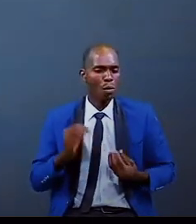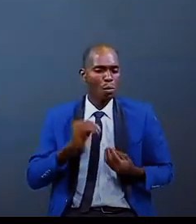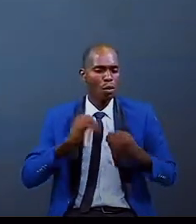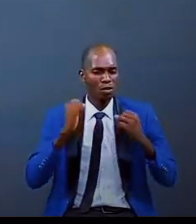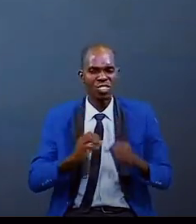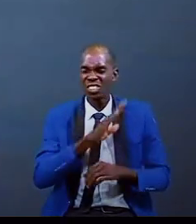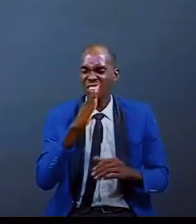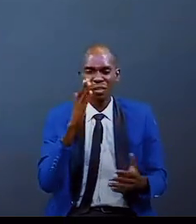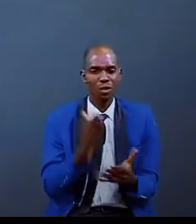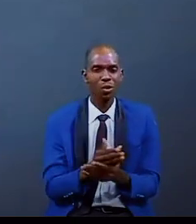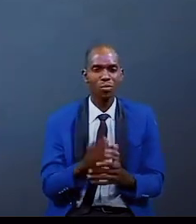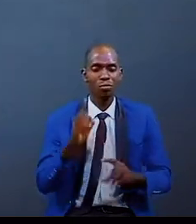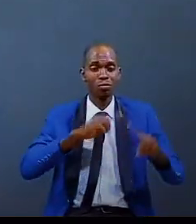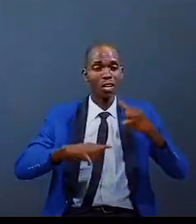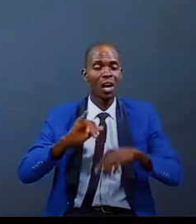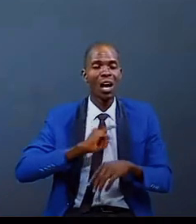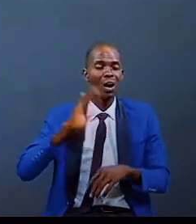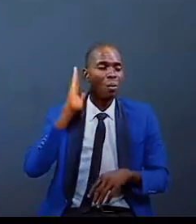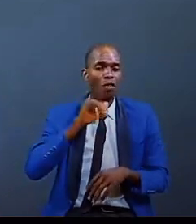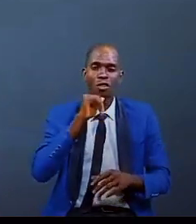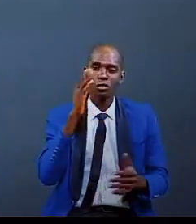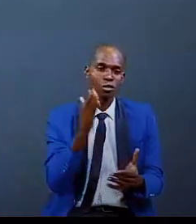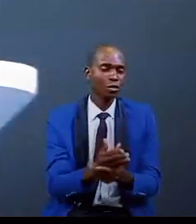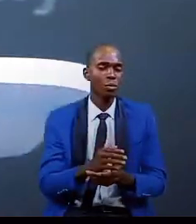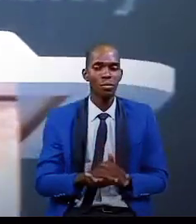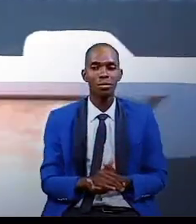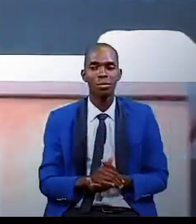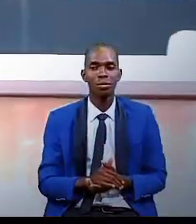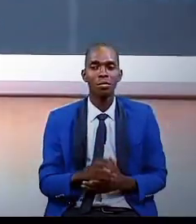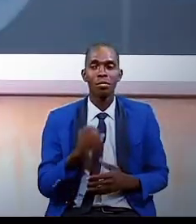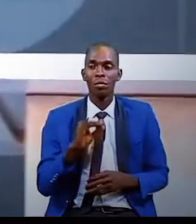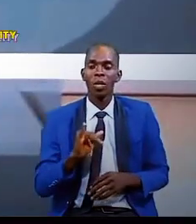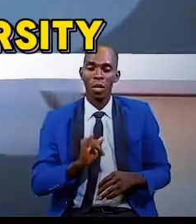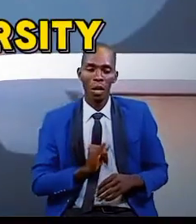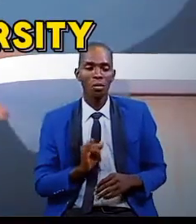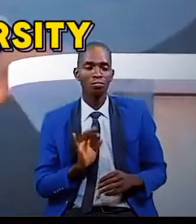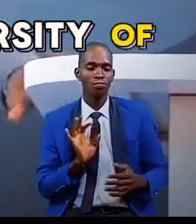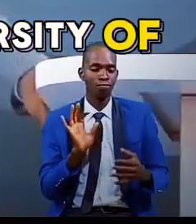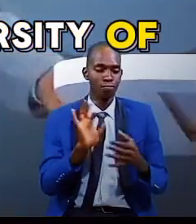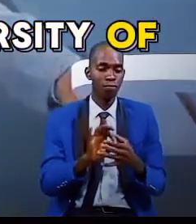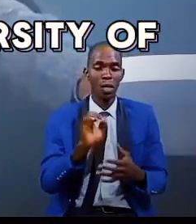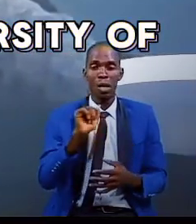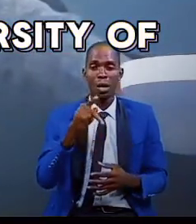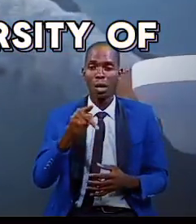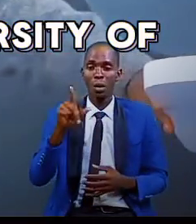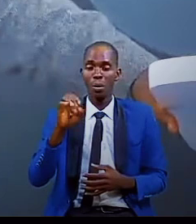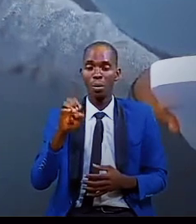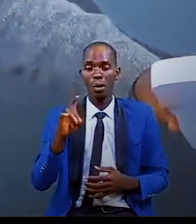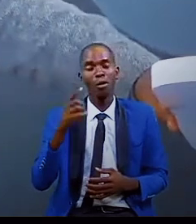stop. So I applied and I got admission to the University of